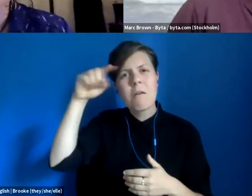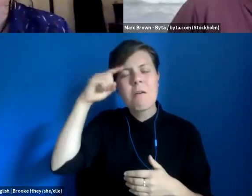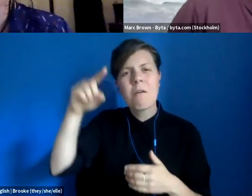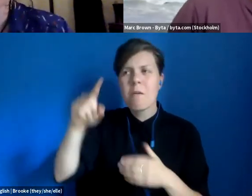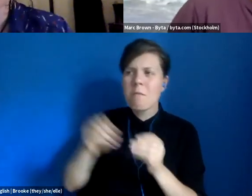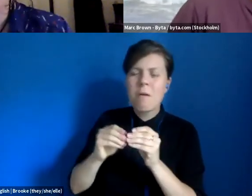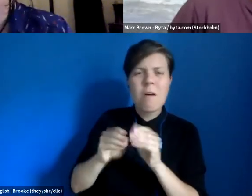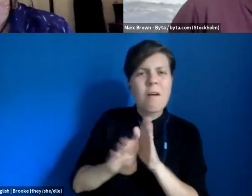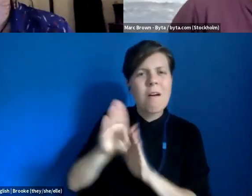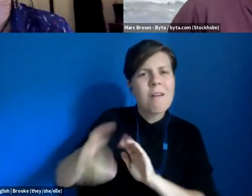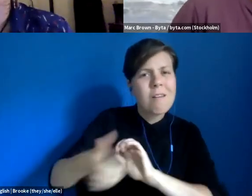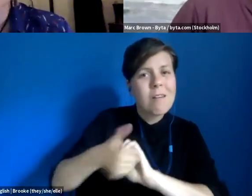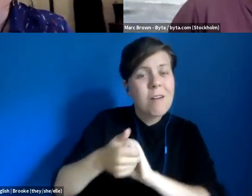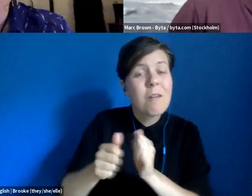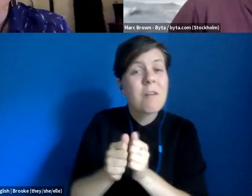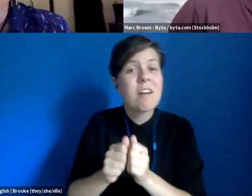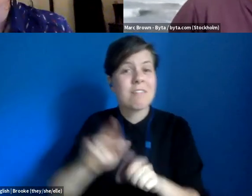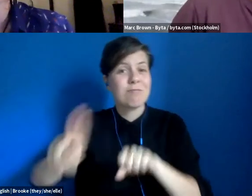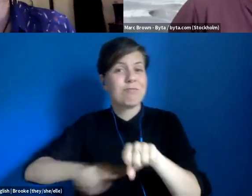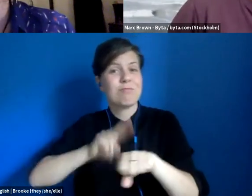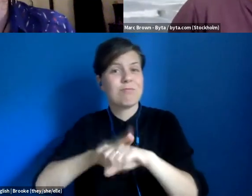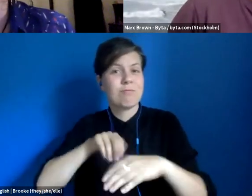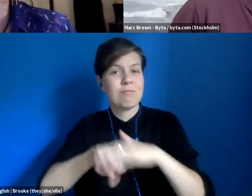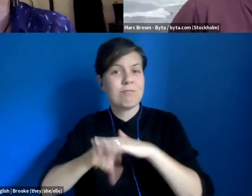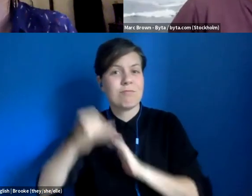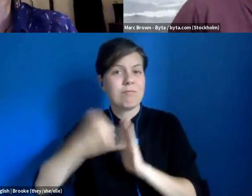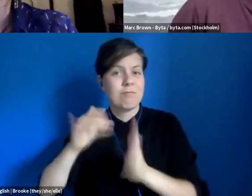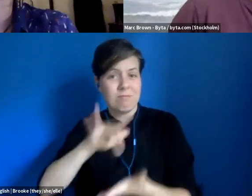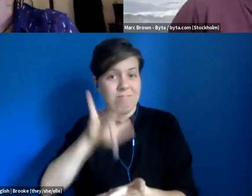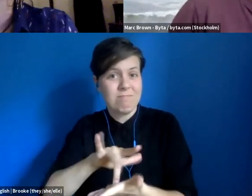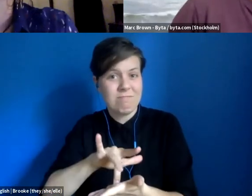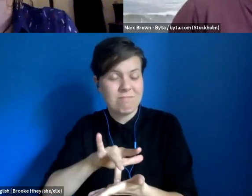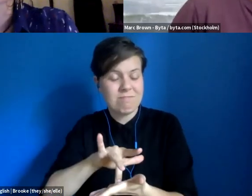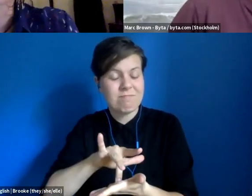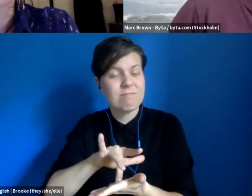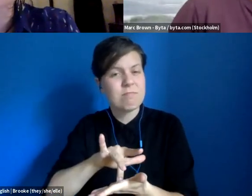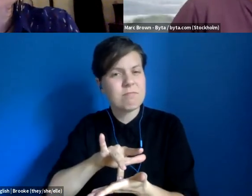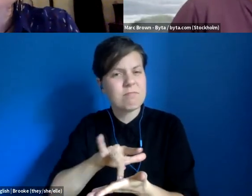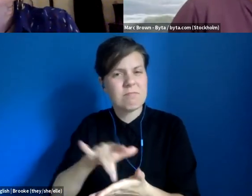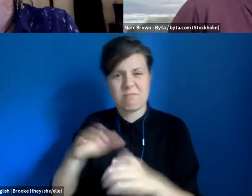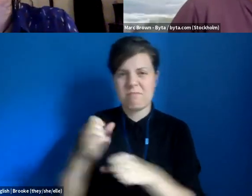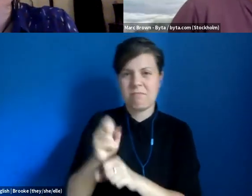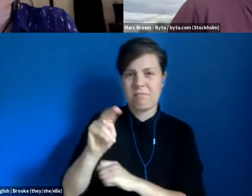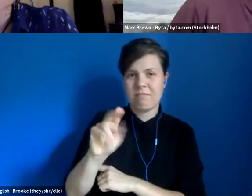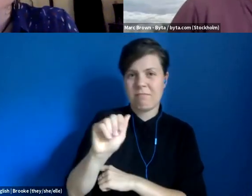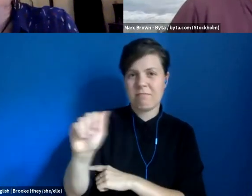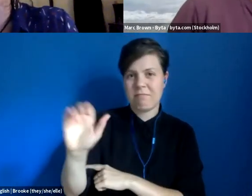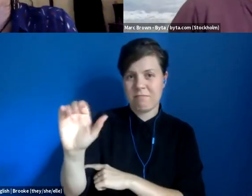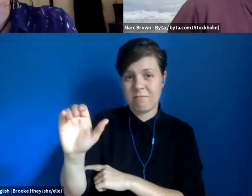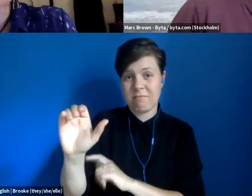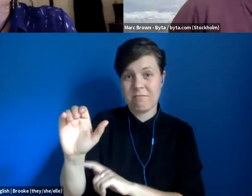the National AccessArts Center. They are Canada's oldest and